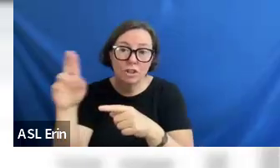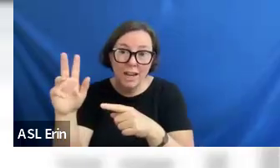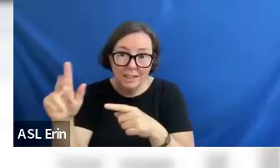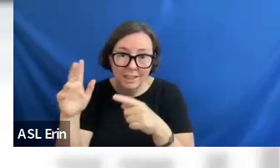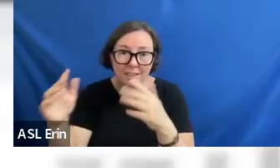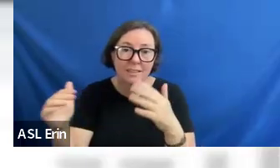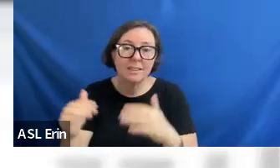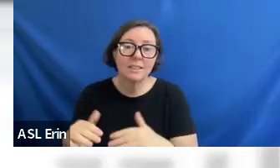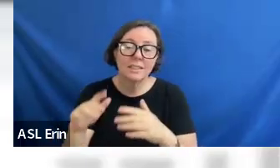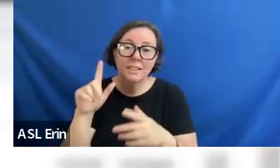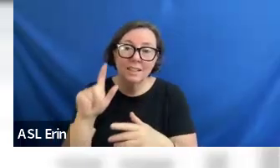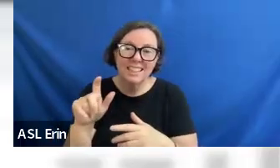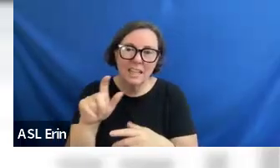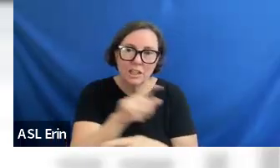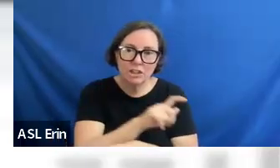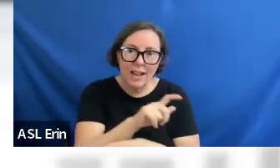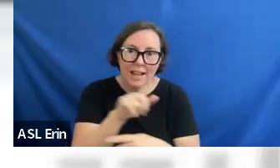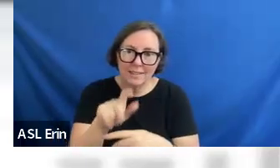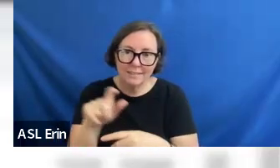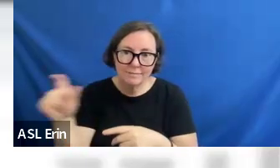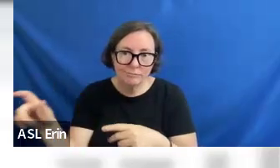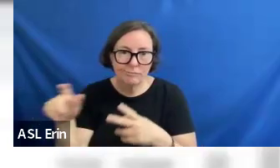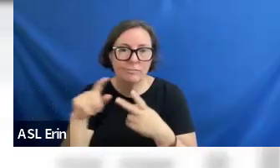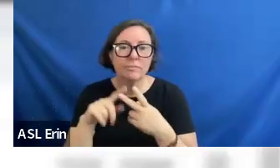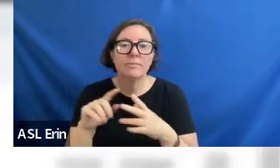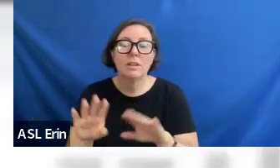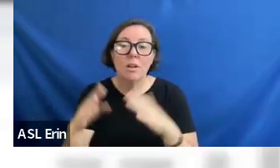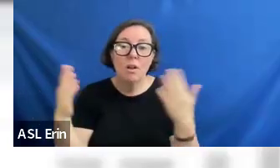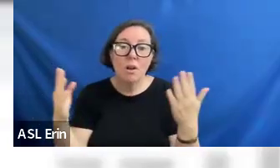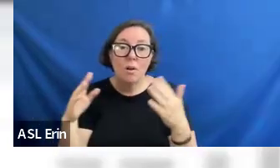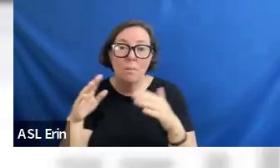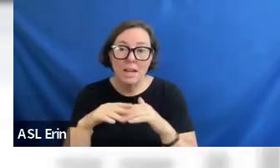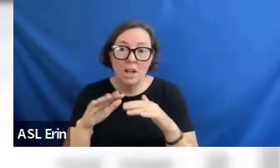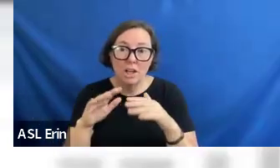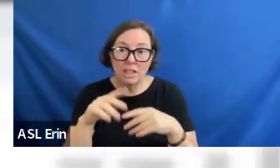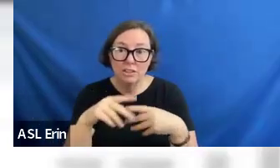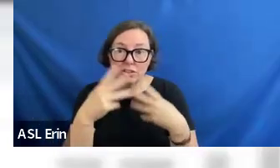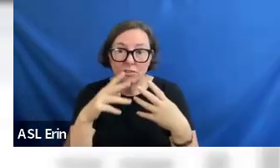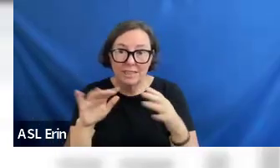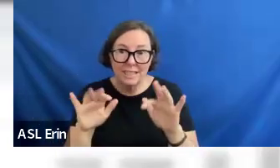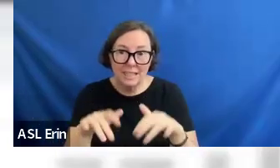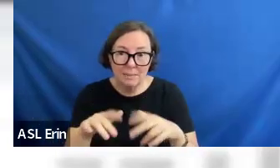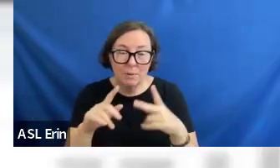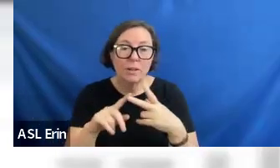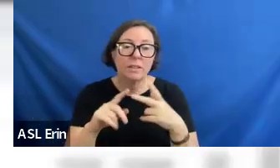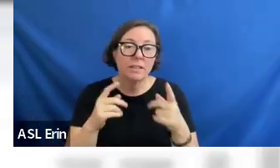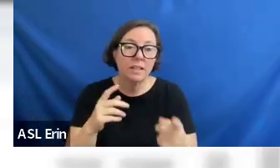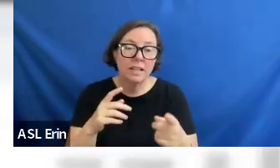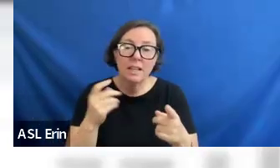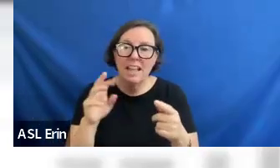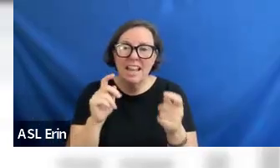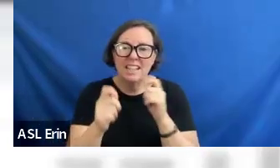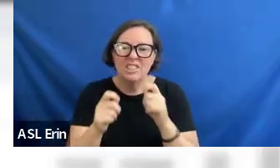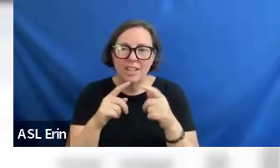right-click, click and drag, opening an on-screen keyboard, and adjust target